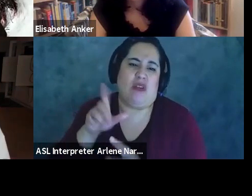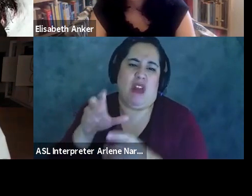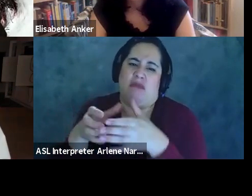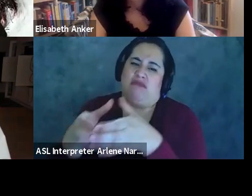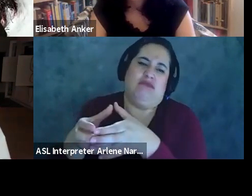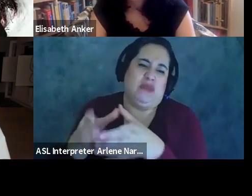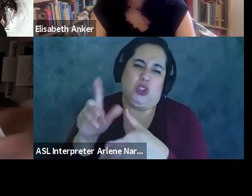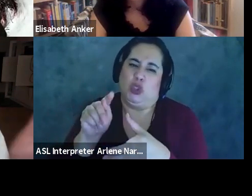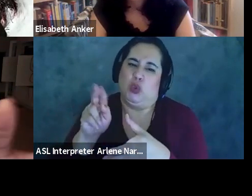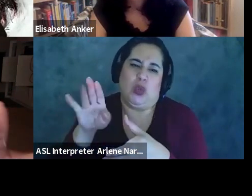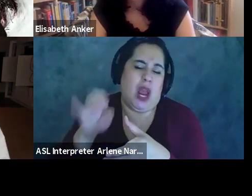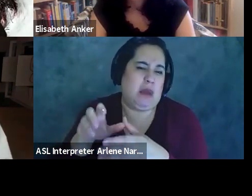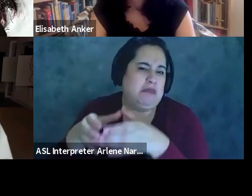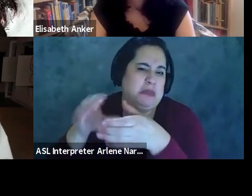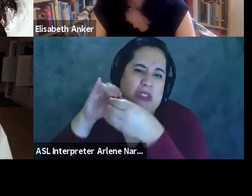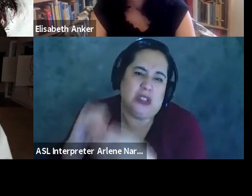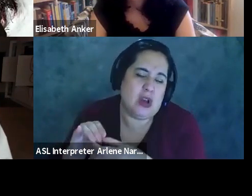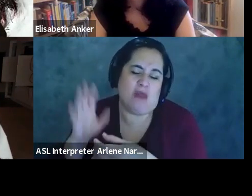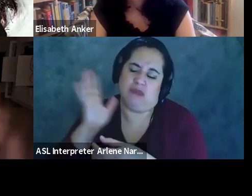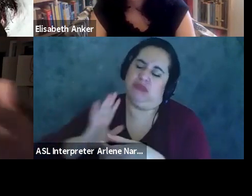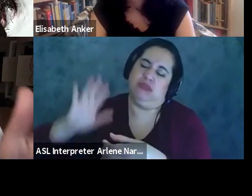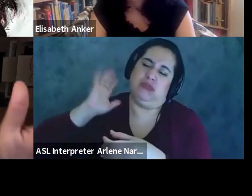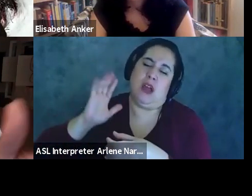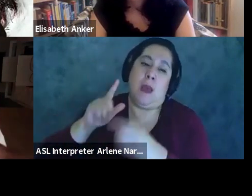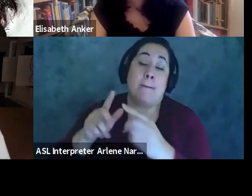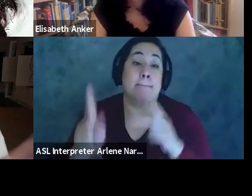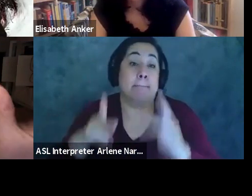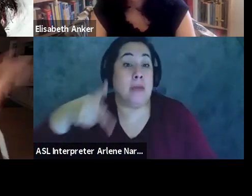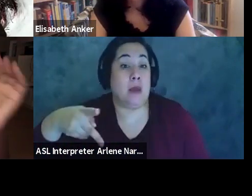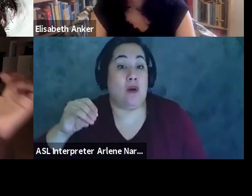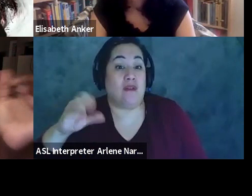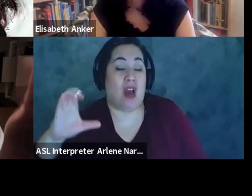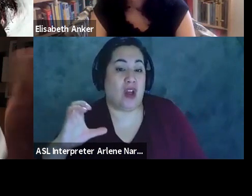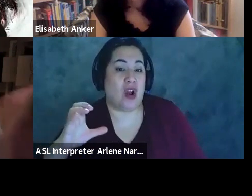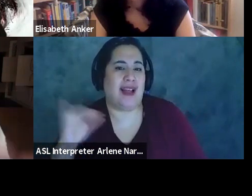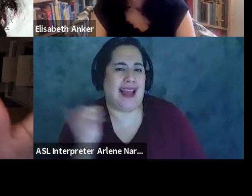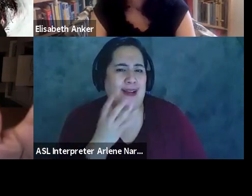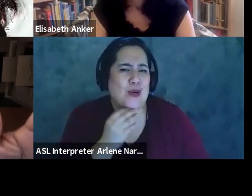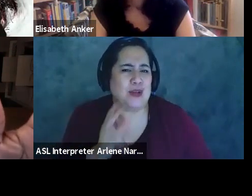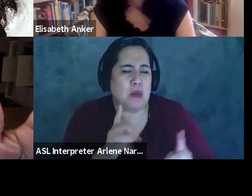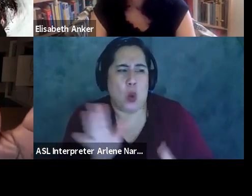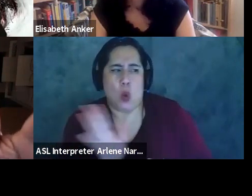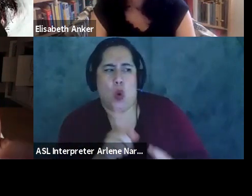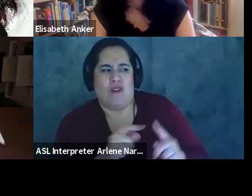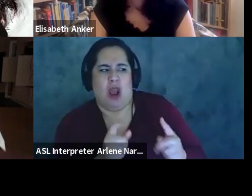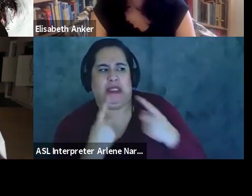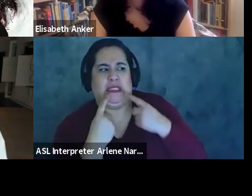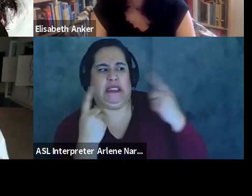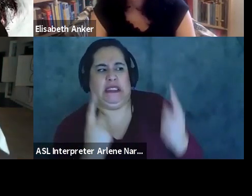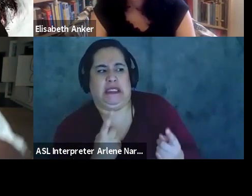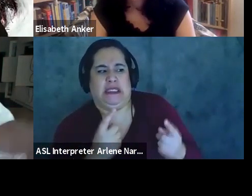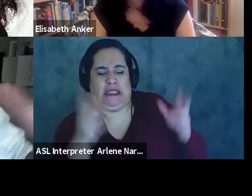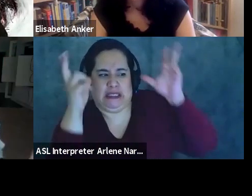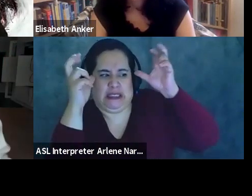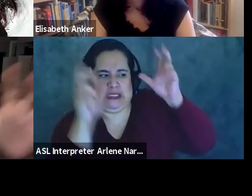color, Jewish people, are descended from Satan, but that white people are in